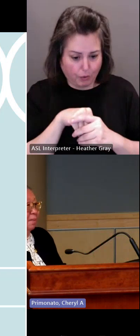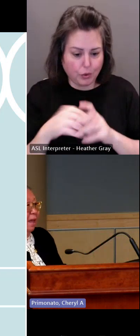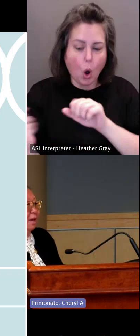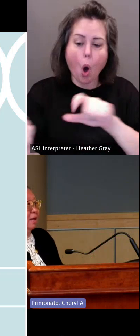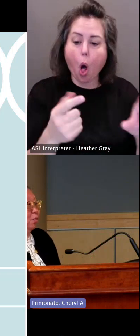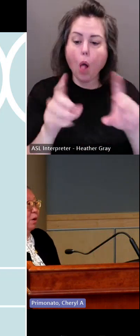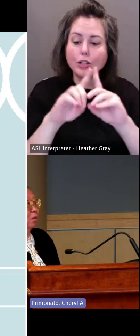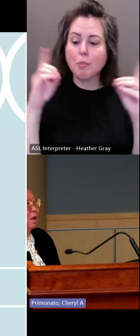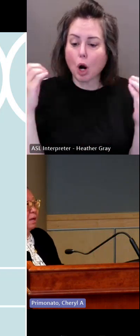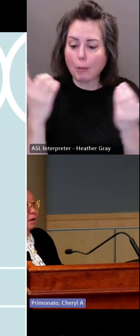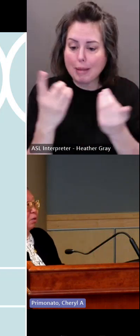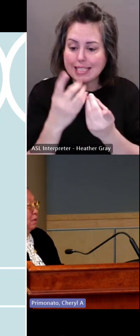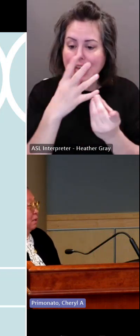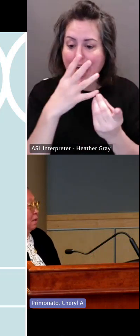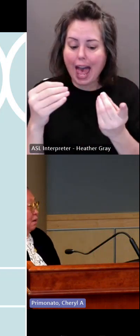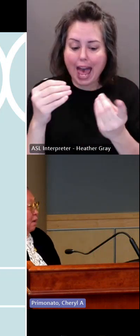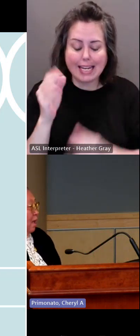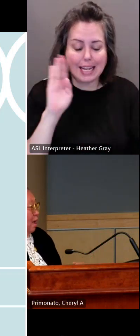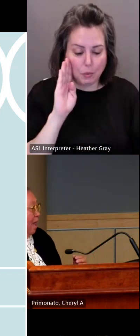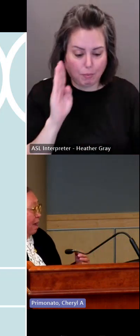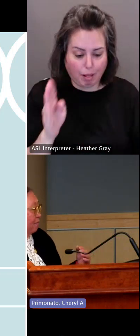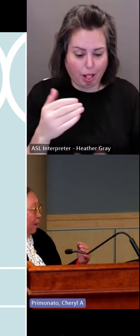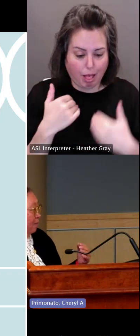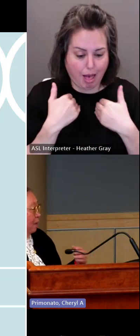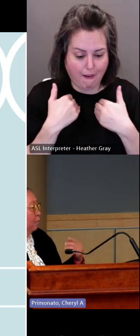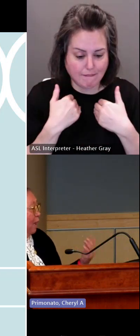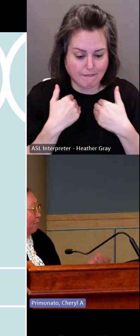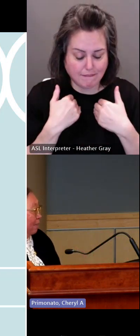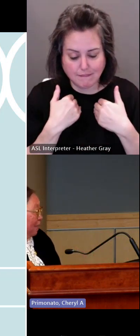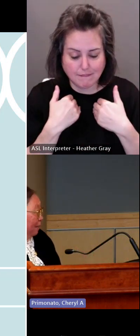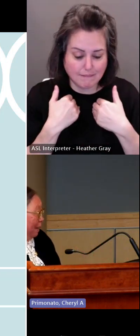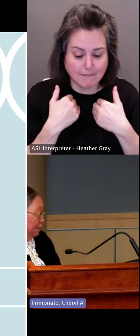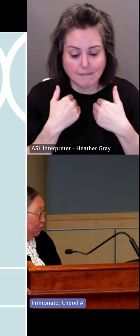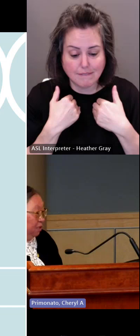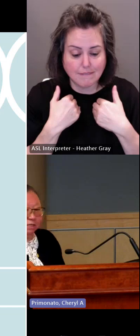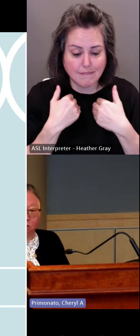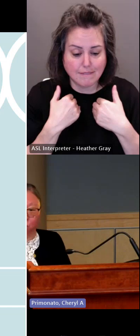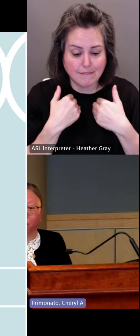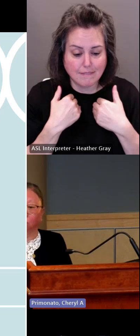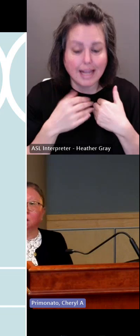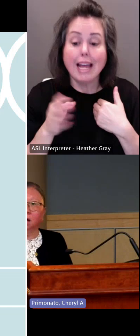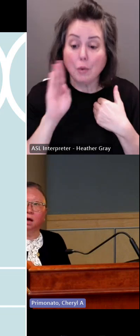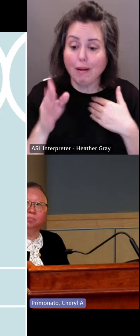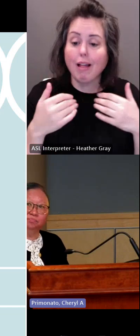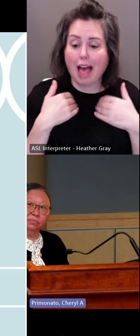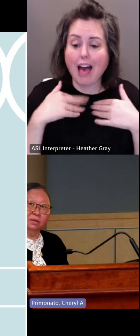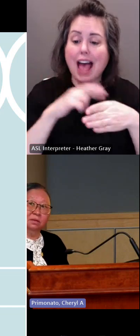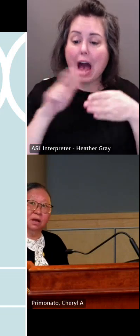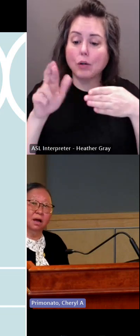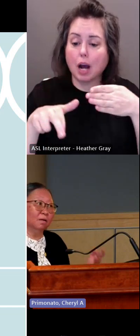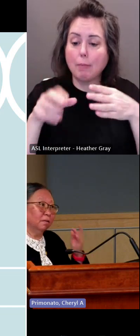departments and it will not only have, it will have upcoming opportunities as well.